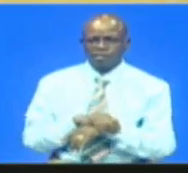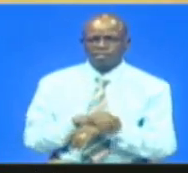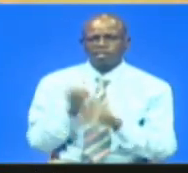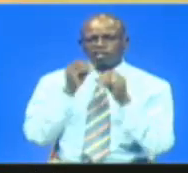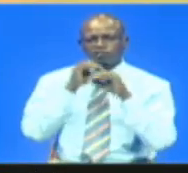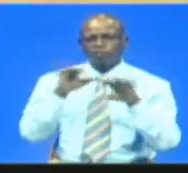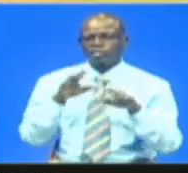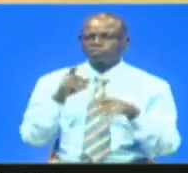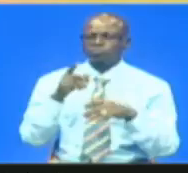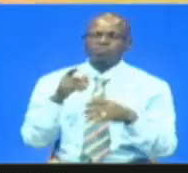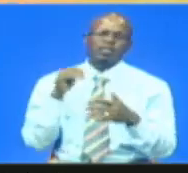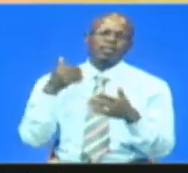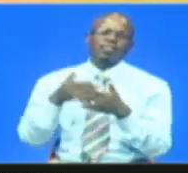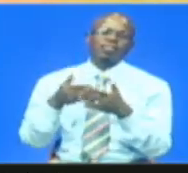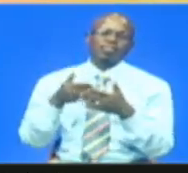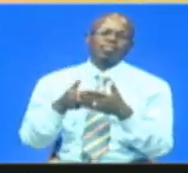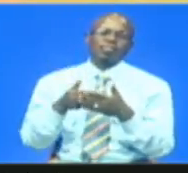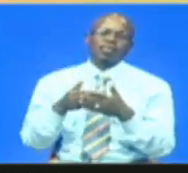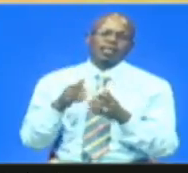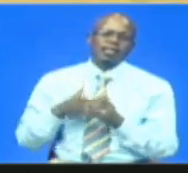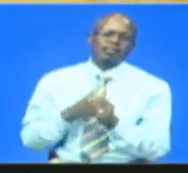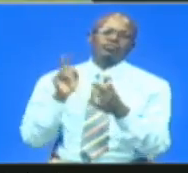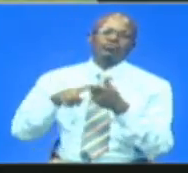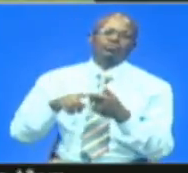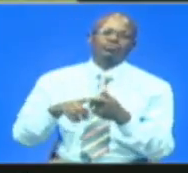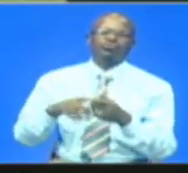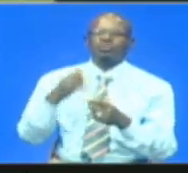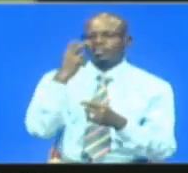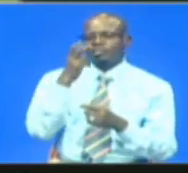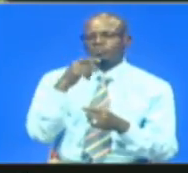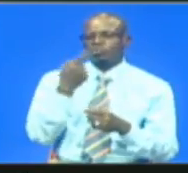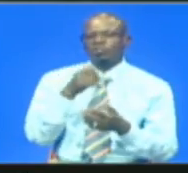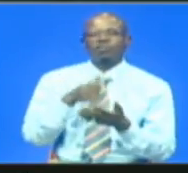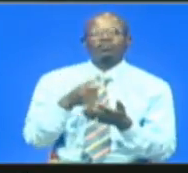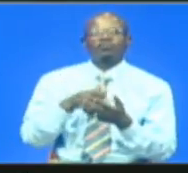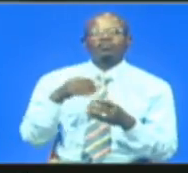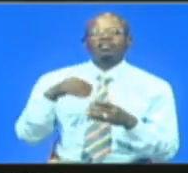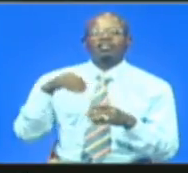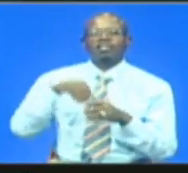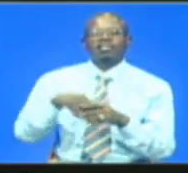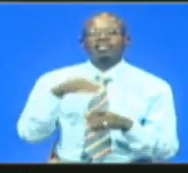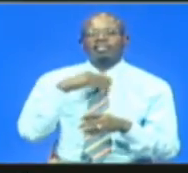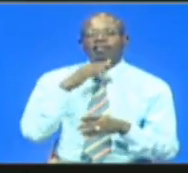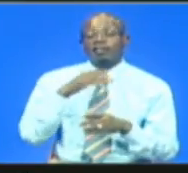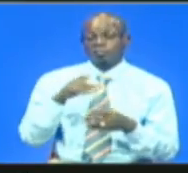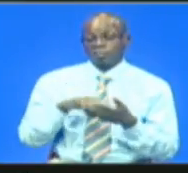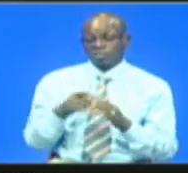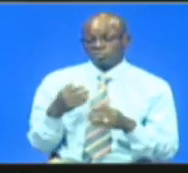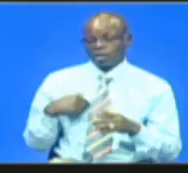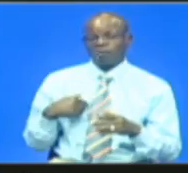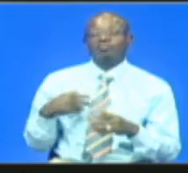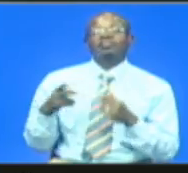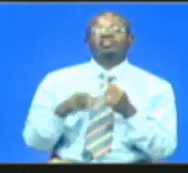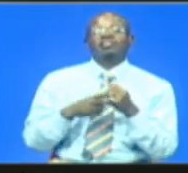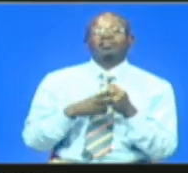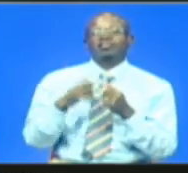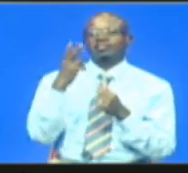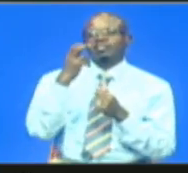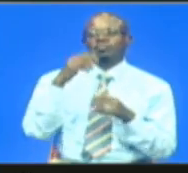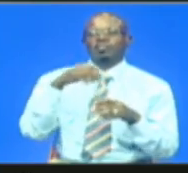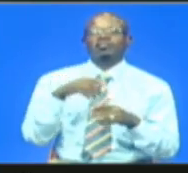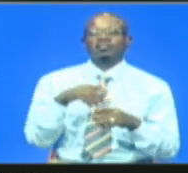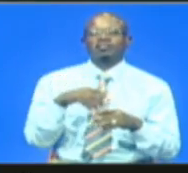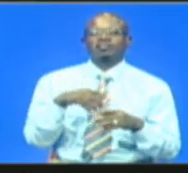of suspects connected to the 2 deaths. We already have 7 suspects in custody. For the case